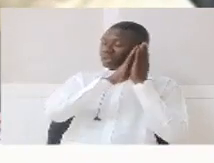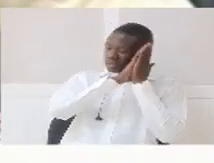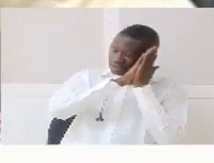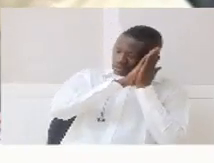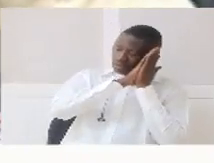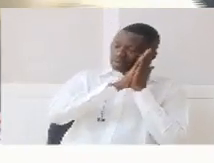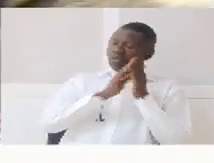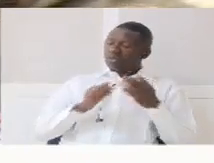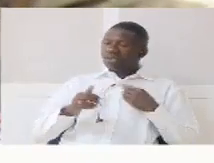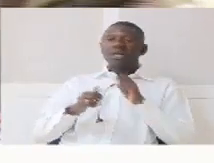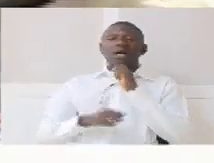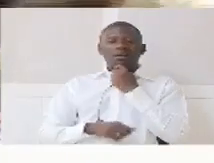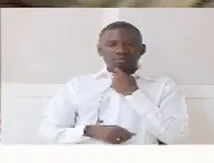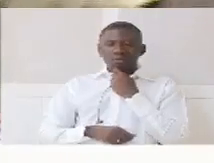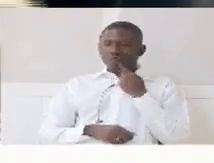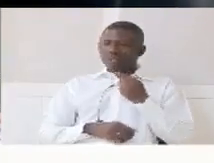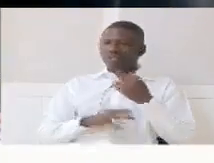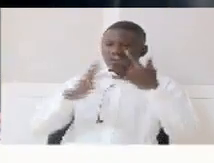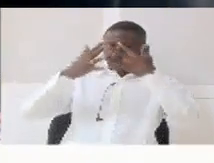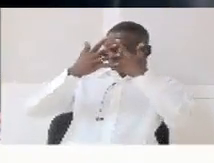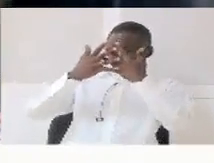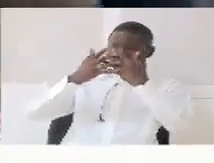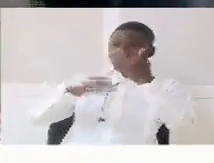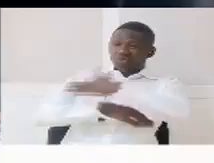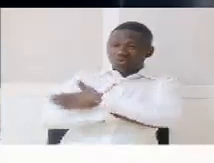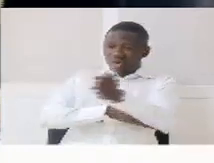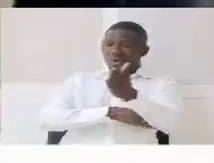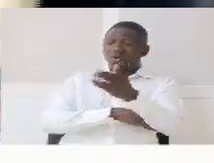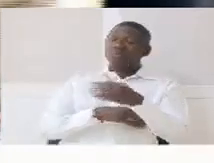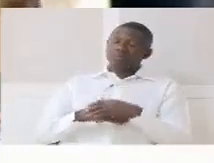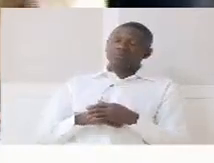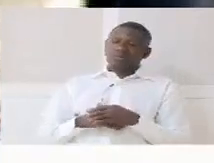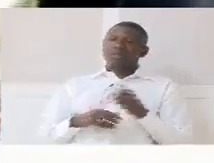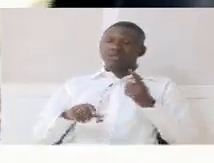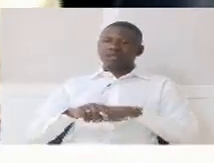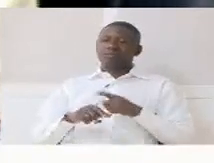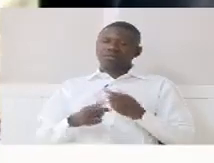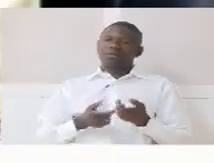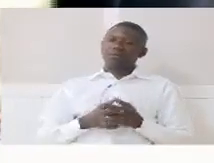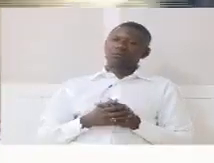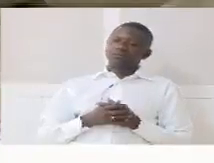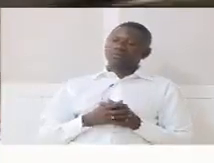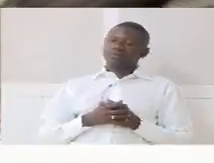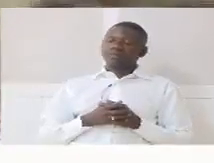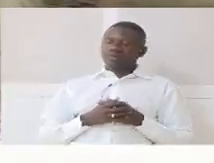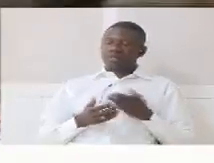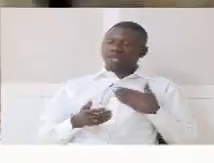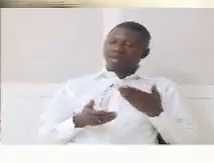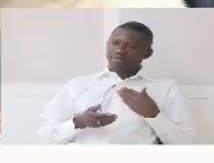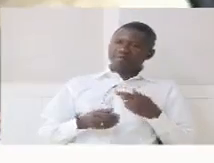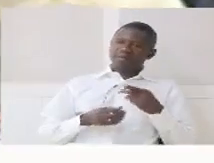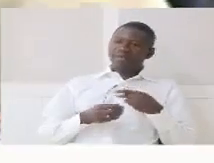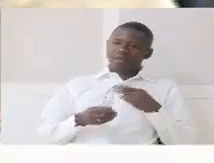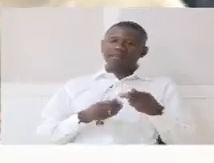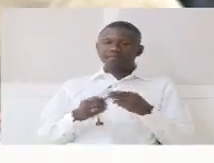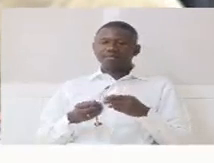doors are open and when they are on break. Sielo mol be banta sielo proje be kachala Indo games will play can will do stay rest, yes, you